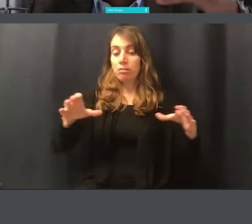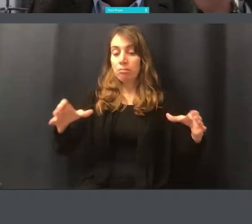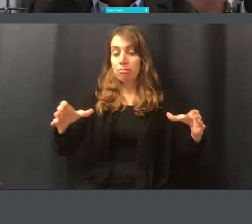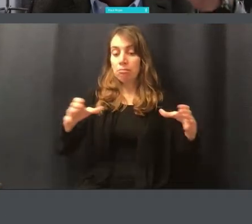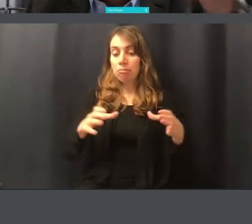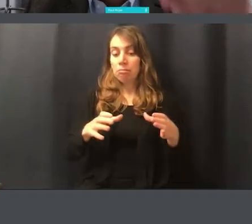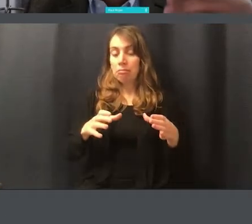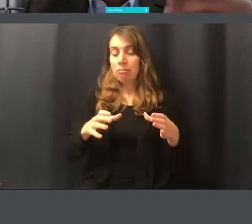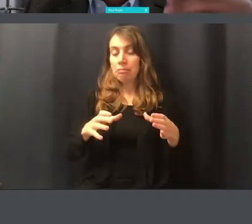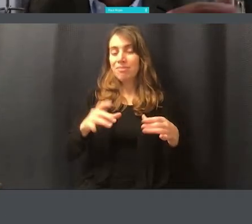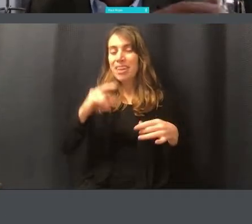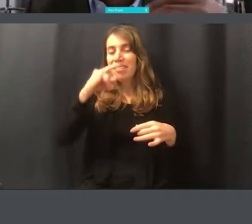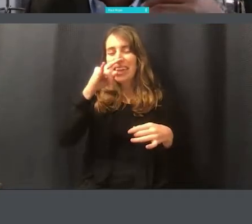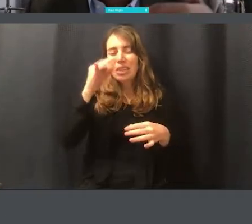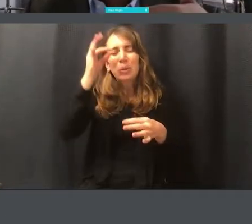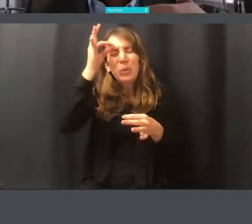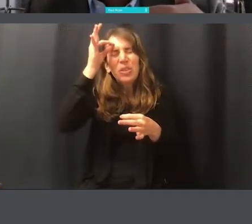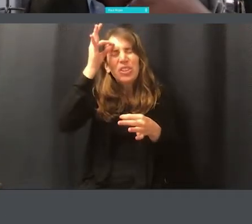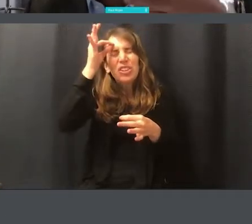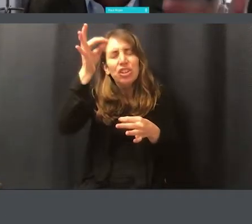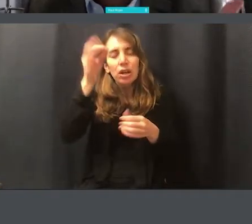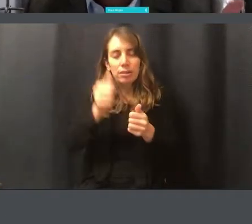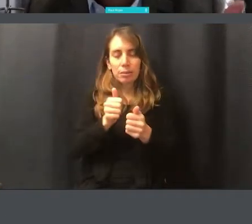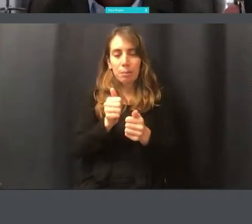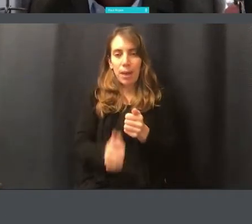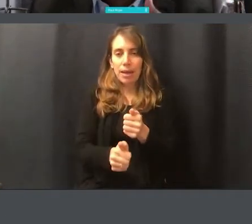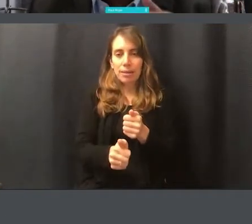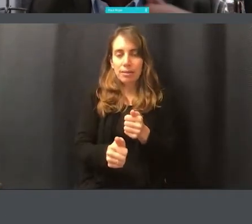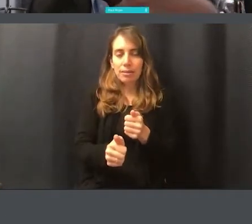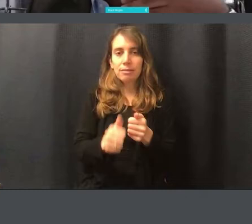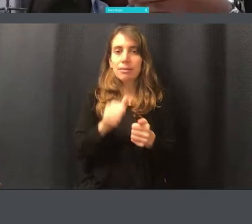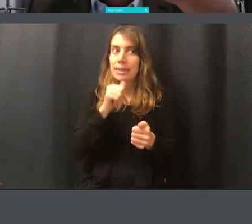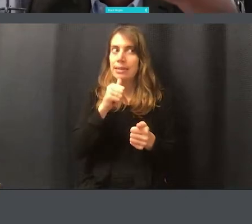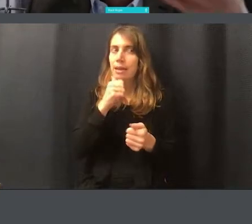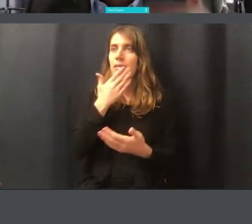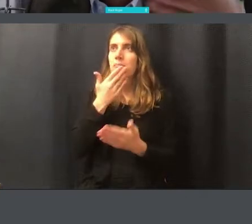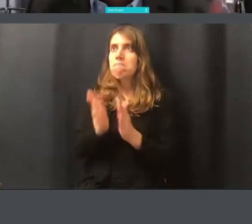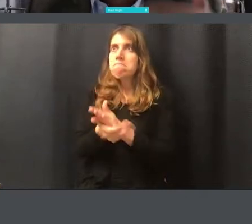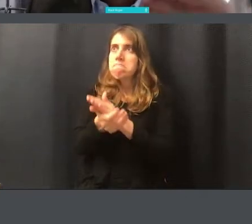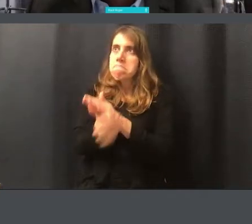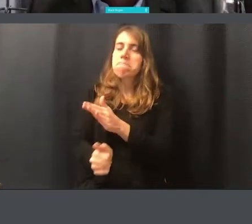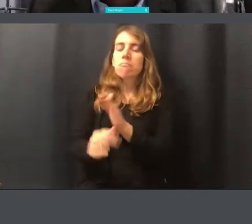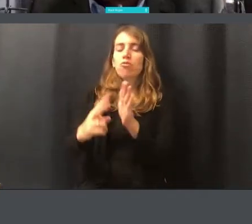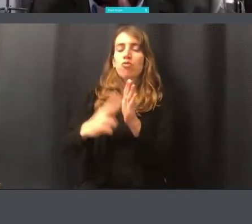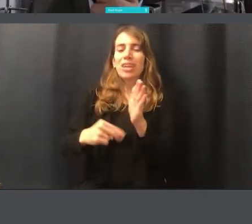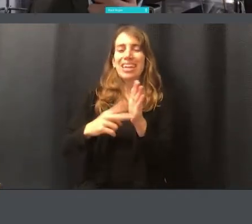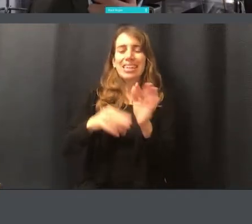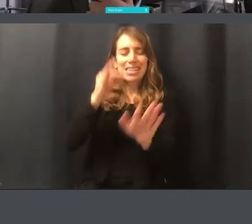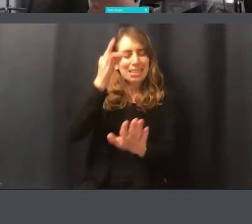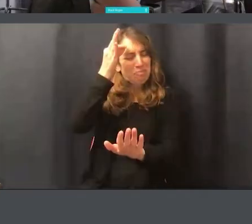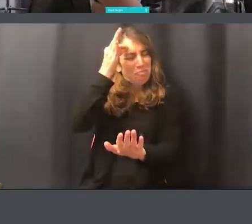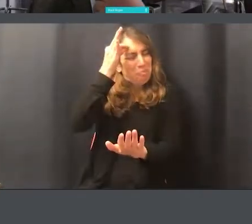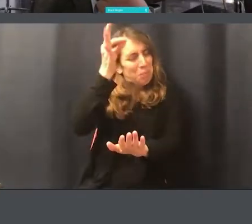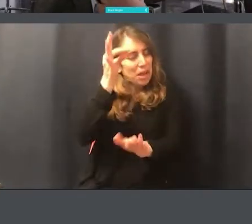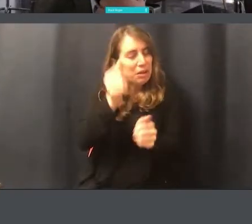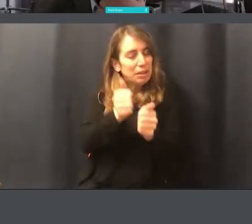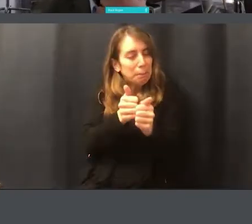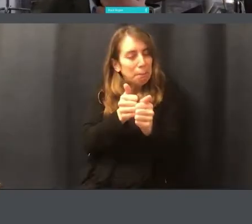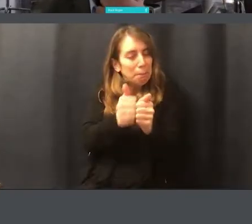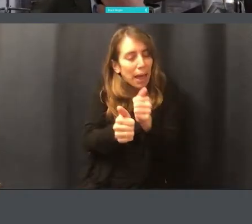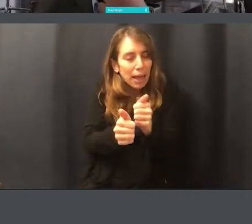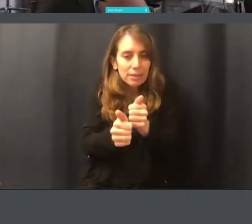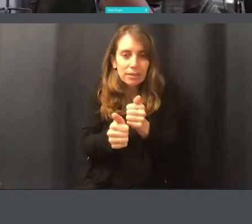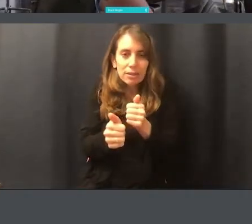basically just pass the test. This is not just like good reading. This is like barely passable reading for your age level, right? So kids are at or